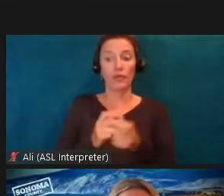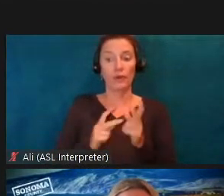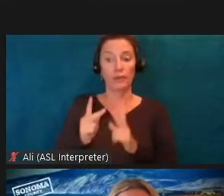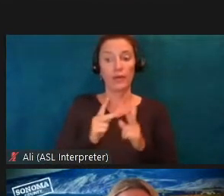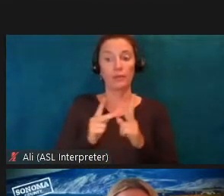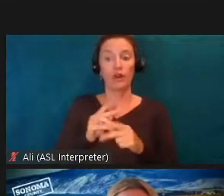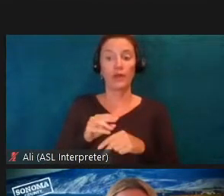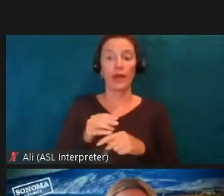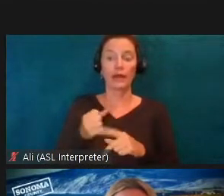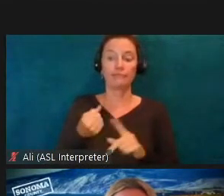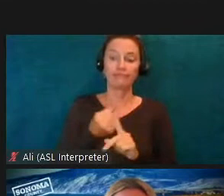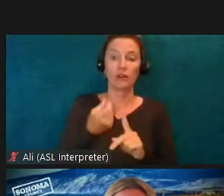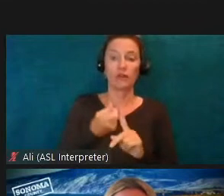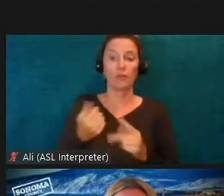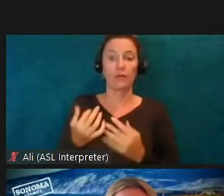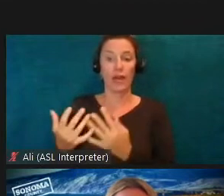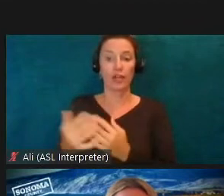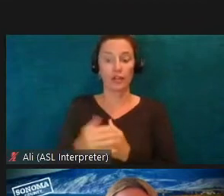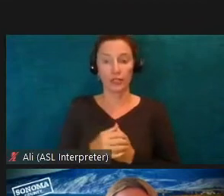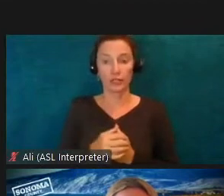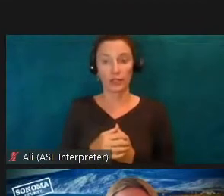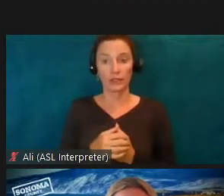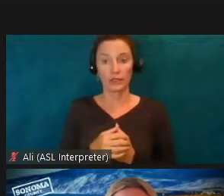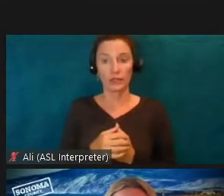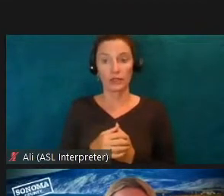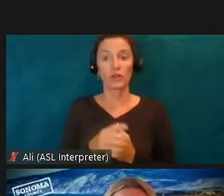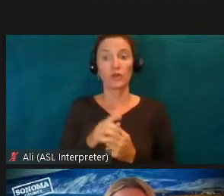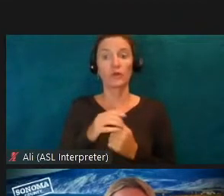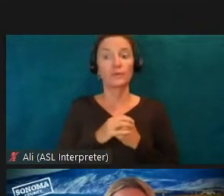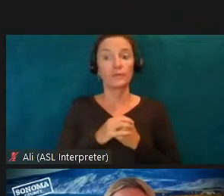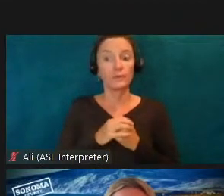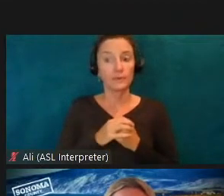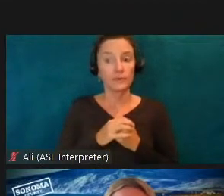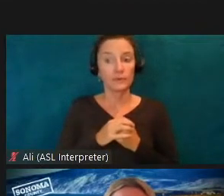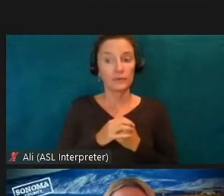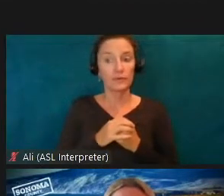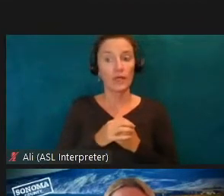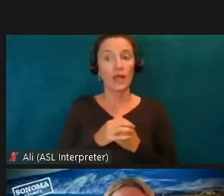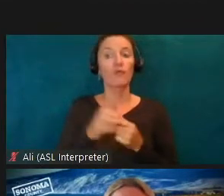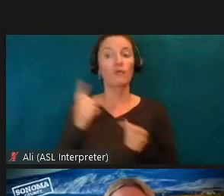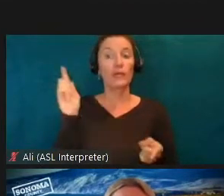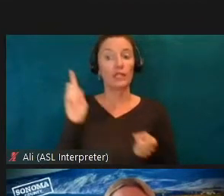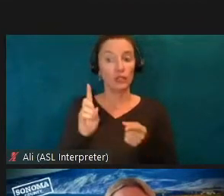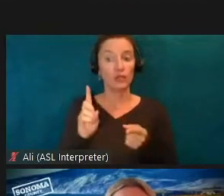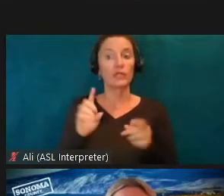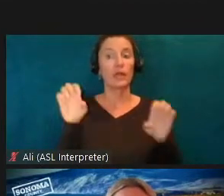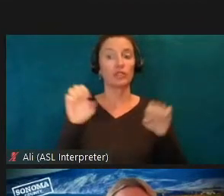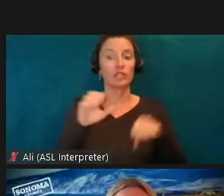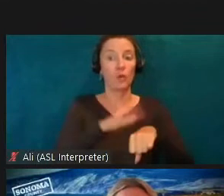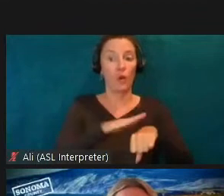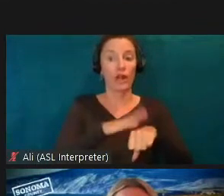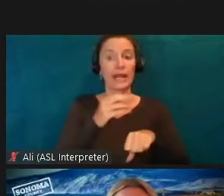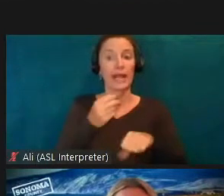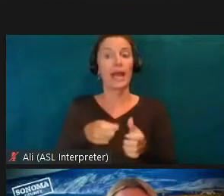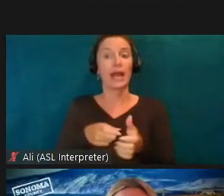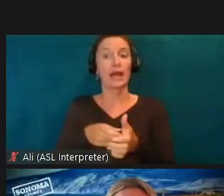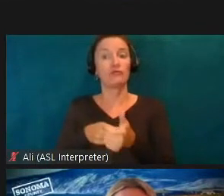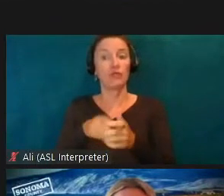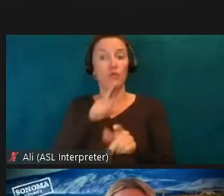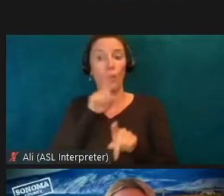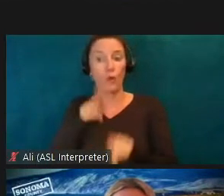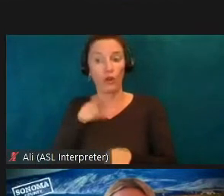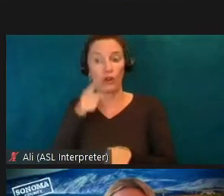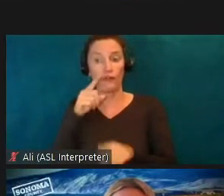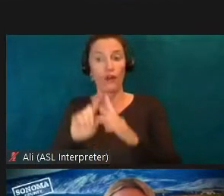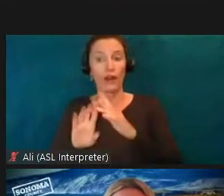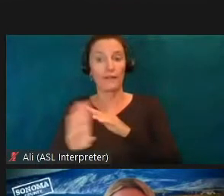by the Sheriff's Department, there was a significant reduction in the area subject to emergency warnings and orders. At this time, that has been communicated with